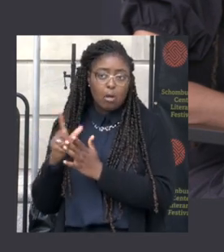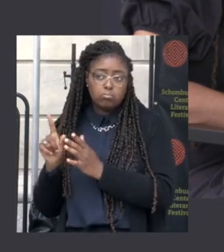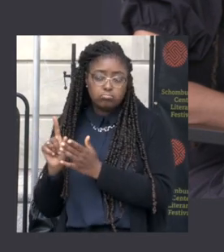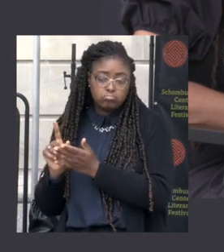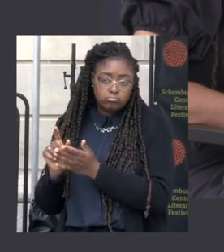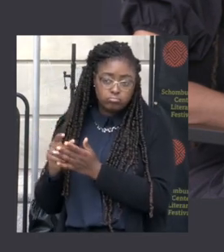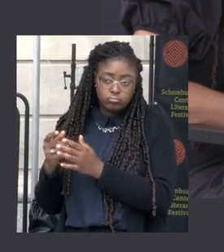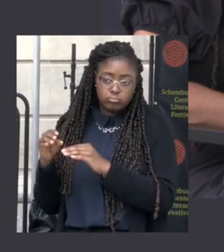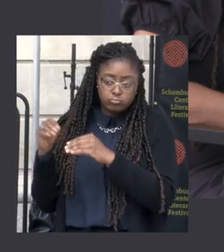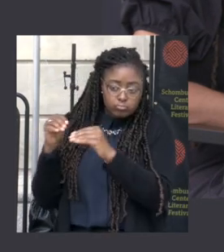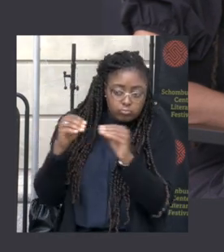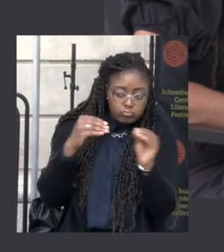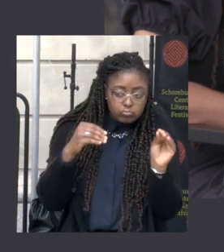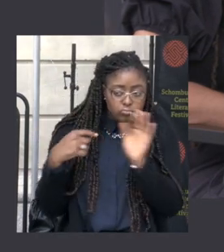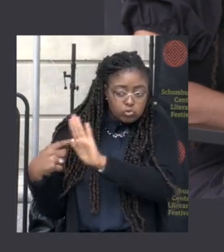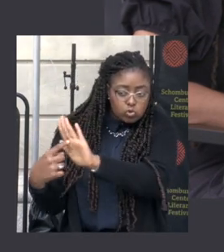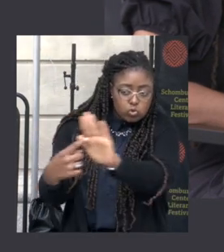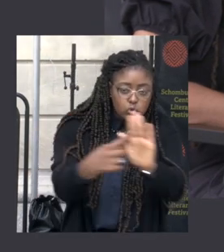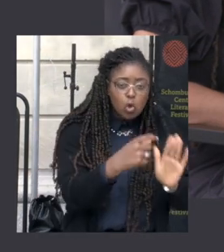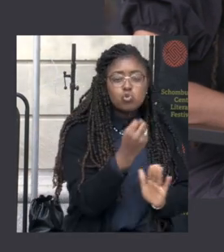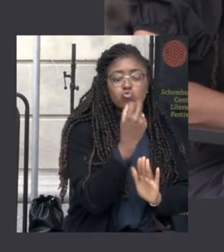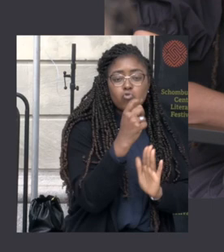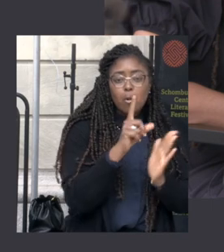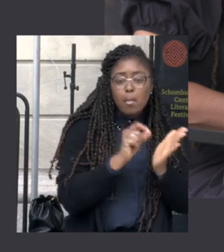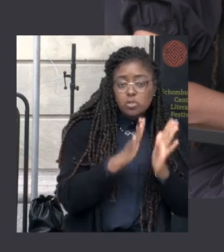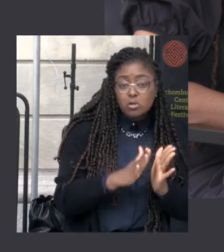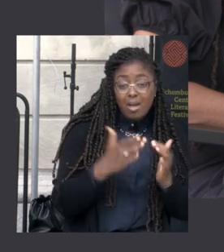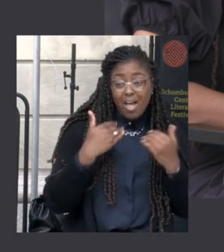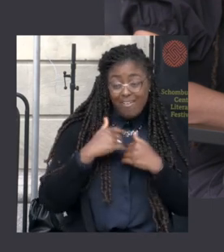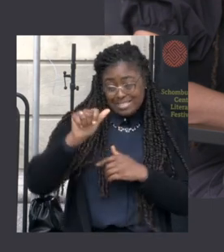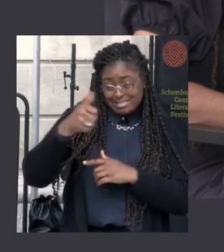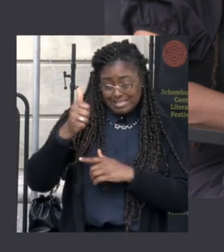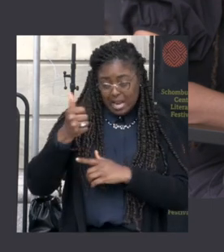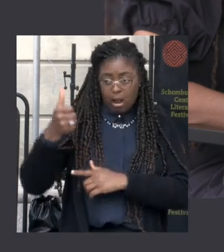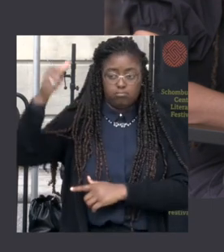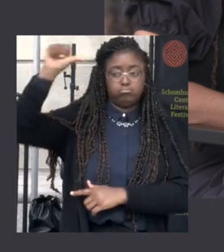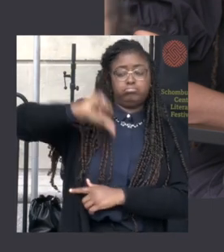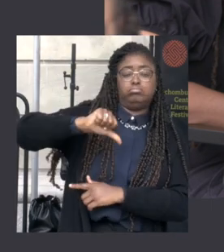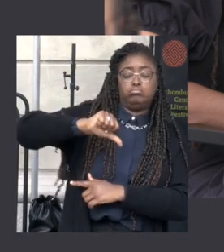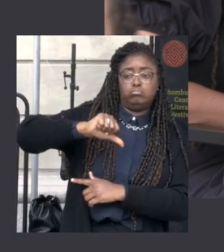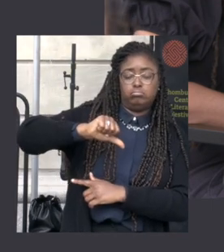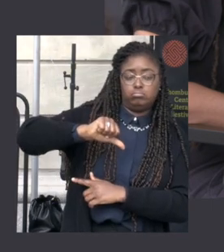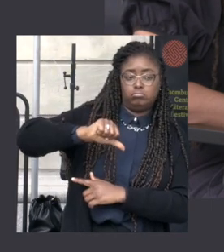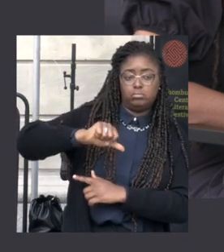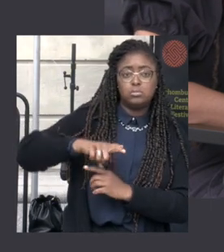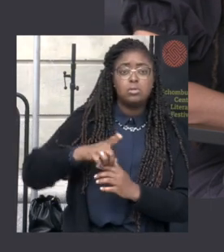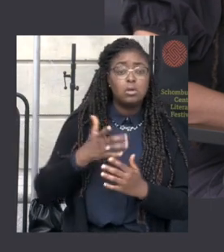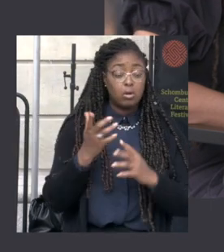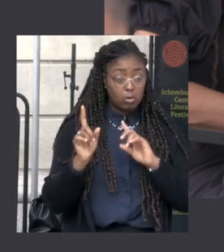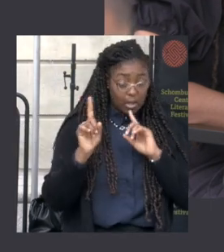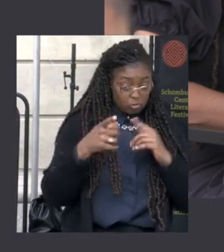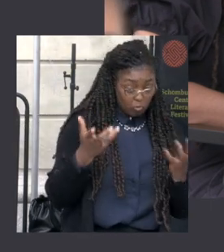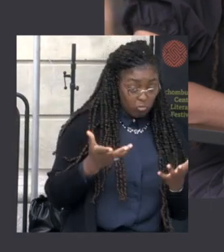12 publishers. We got 10 rejections, right? And what the response was,